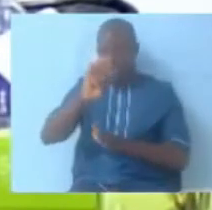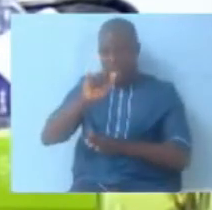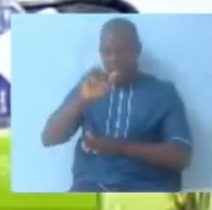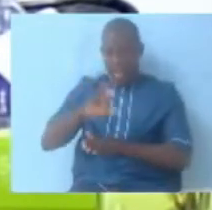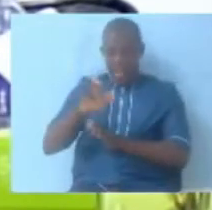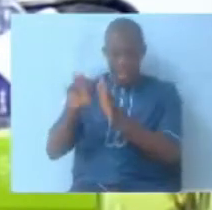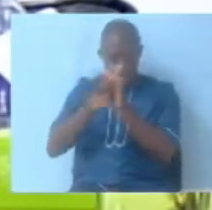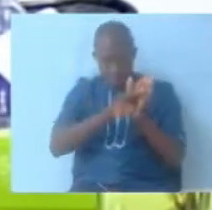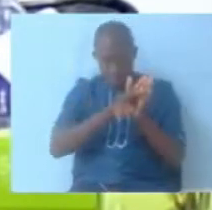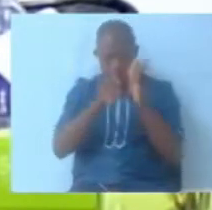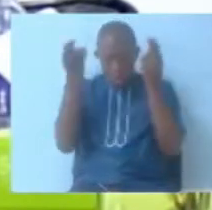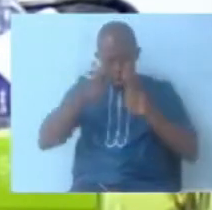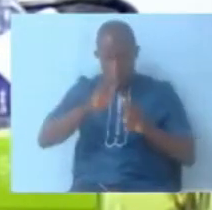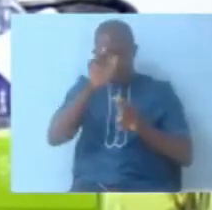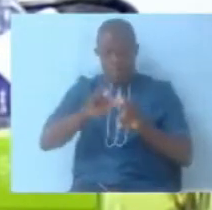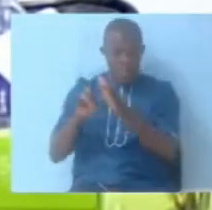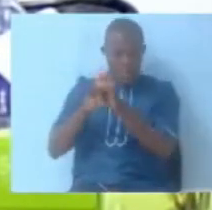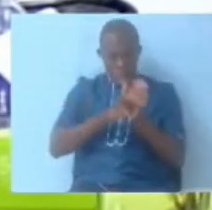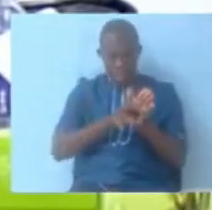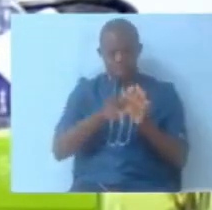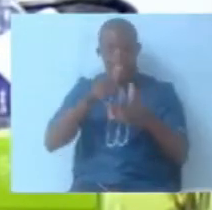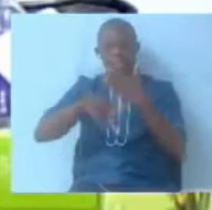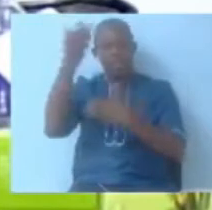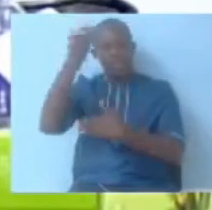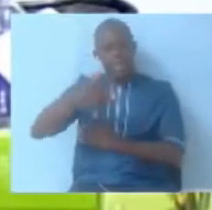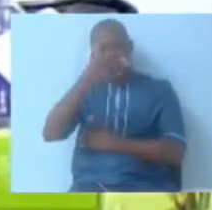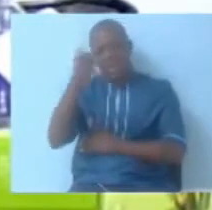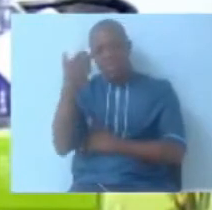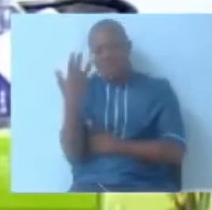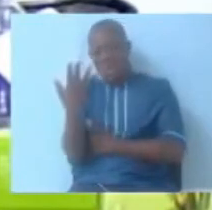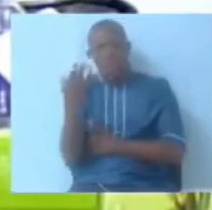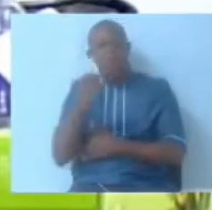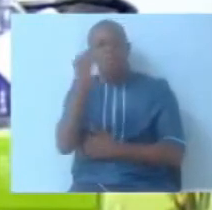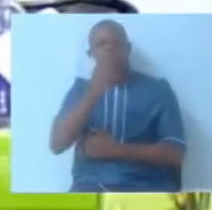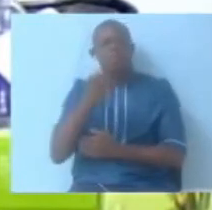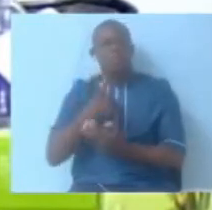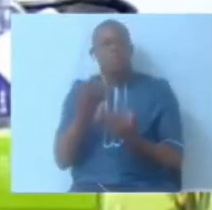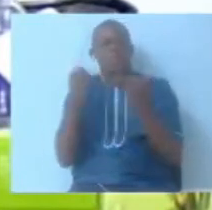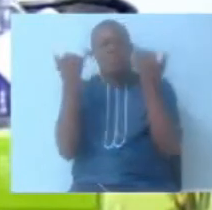ke 1995 sangolekono. It was because of me failing my exams in